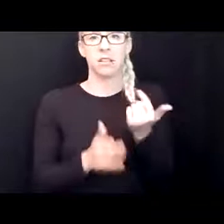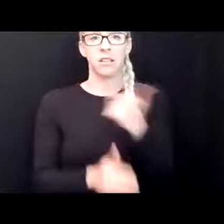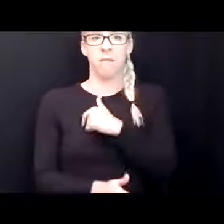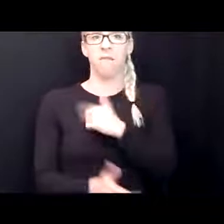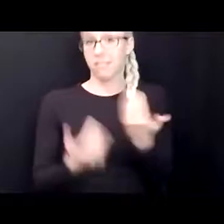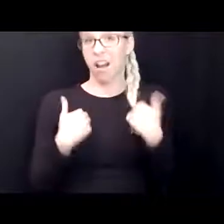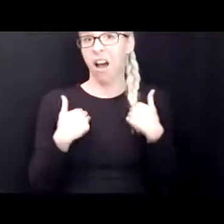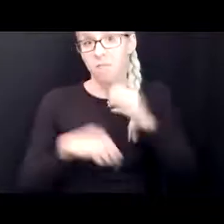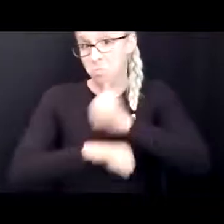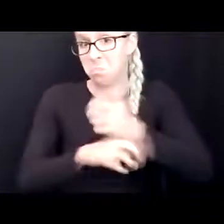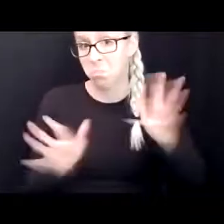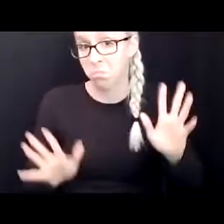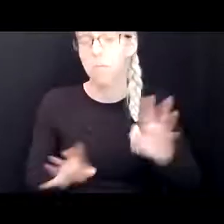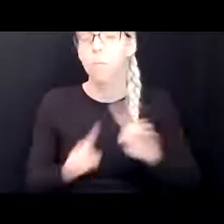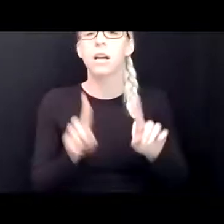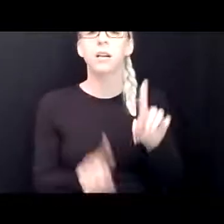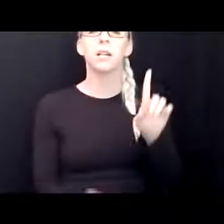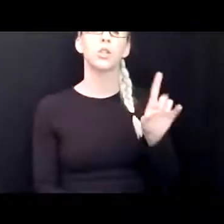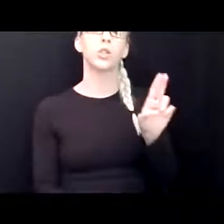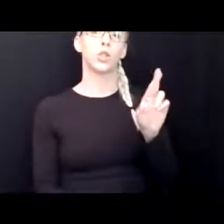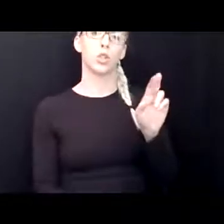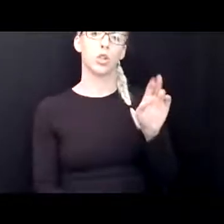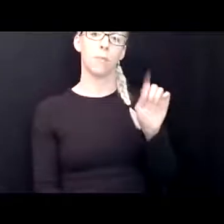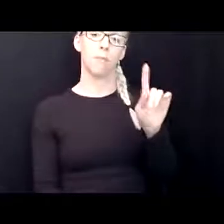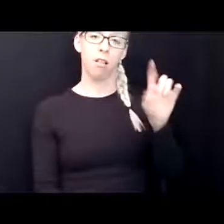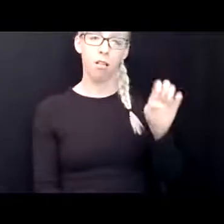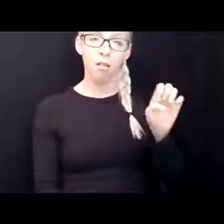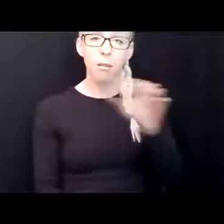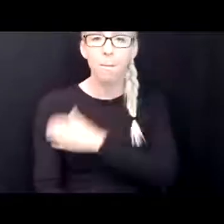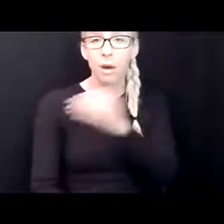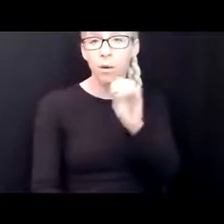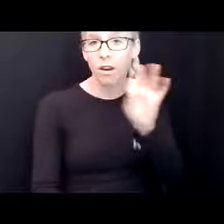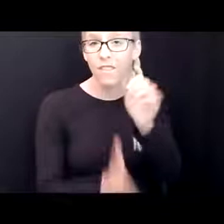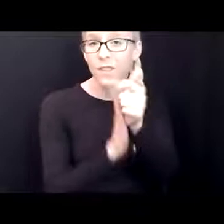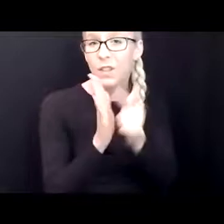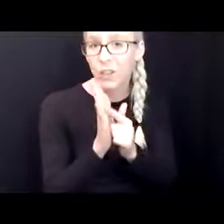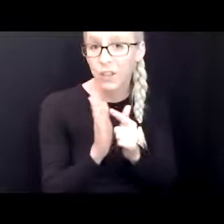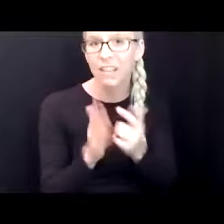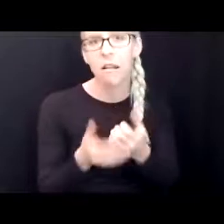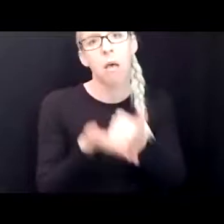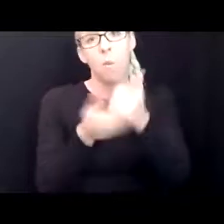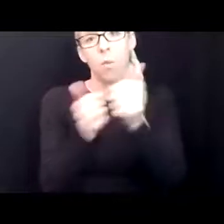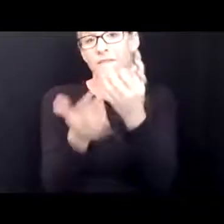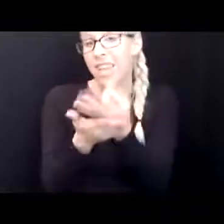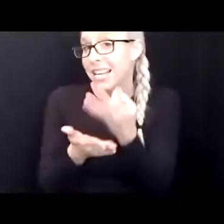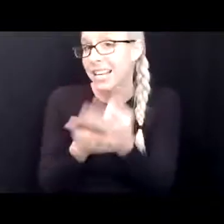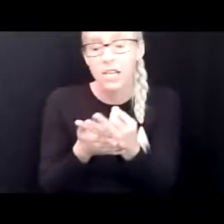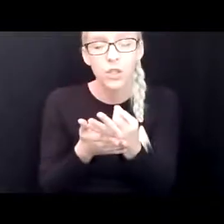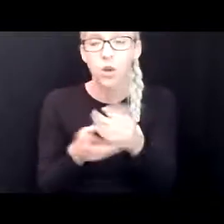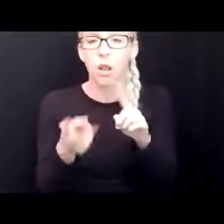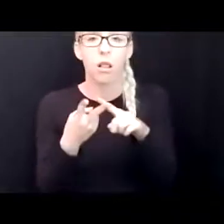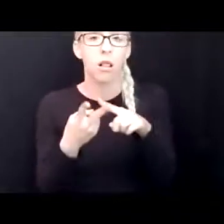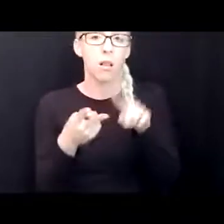things like having a durable power of attorney to assist with financial matters, things like even opening your mail,